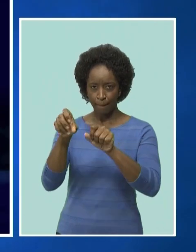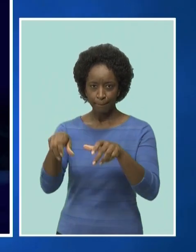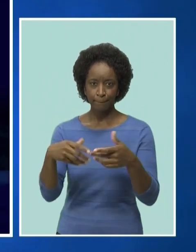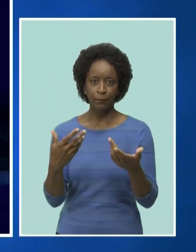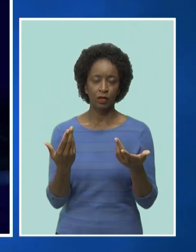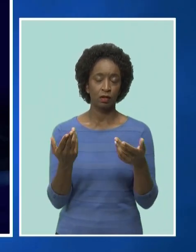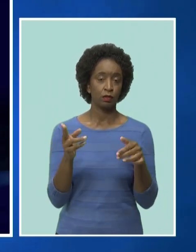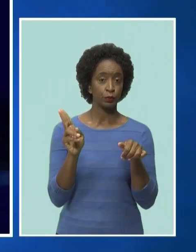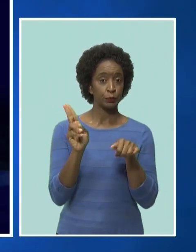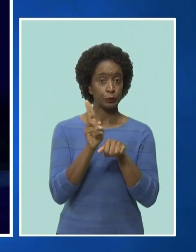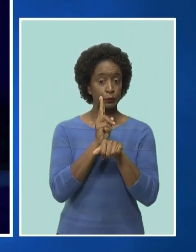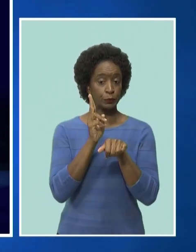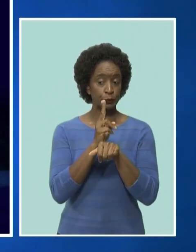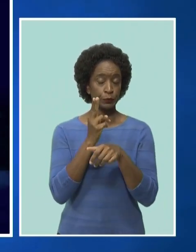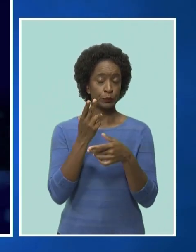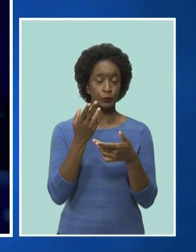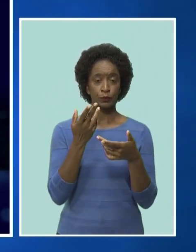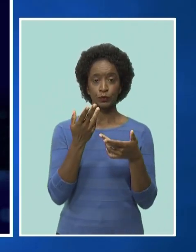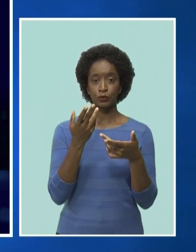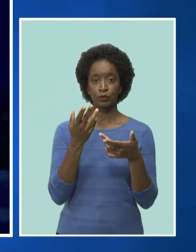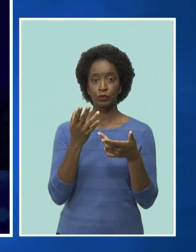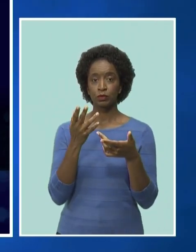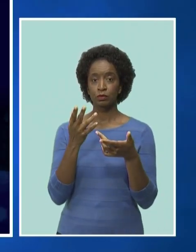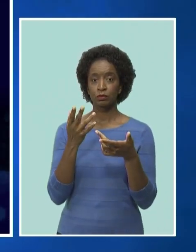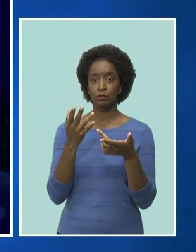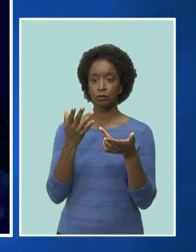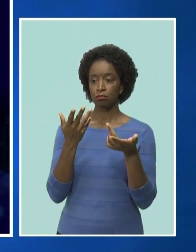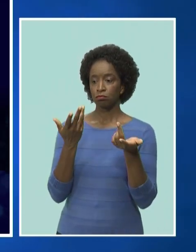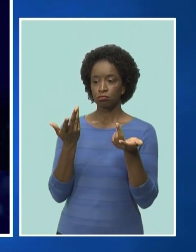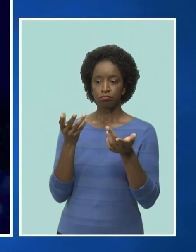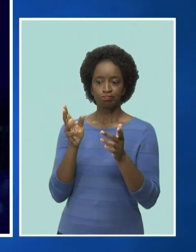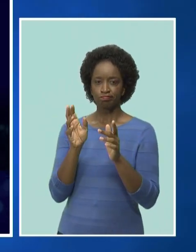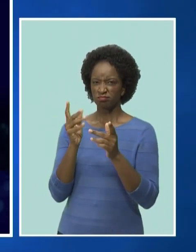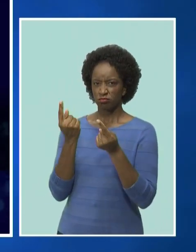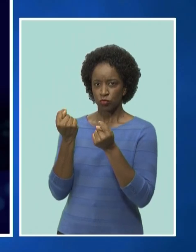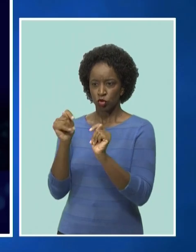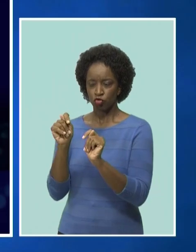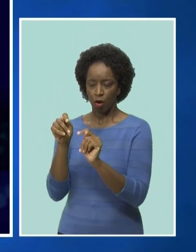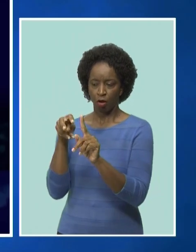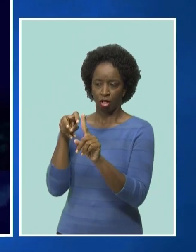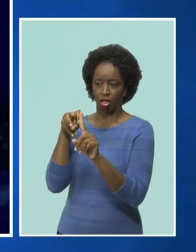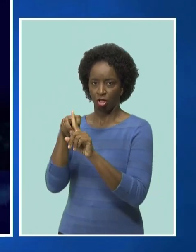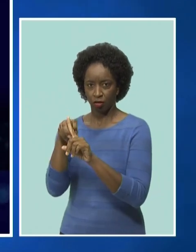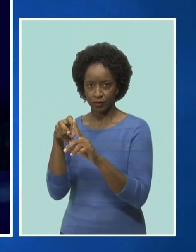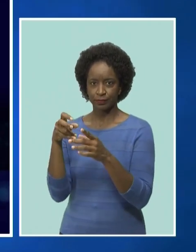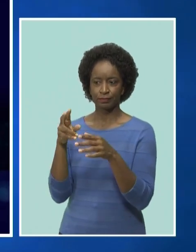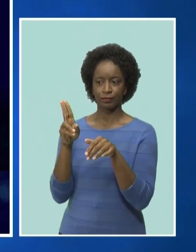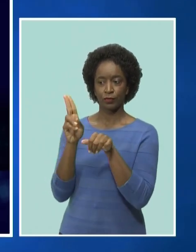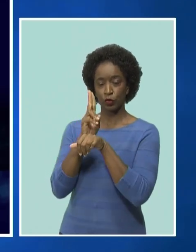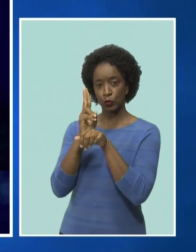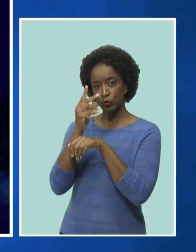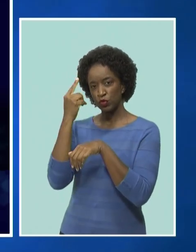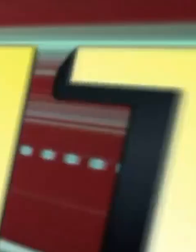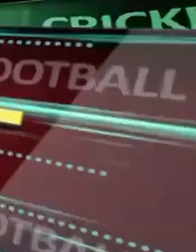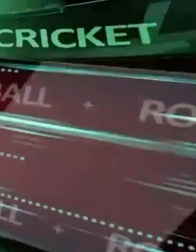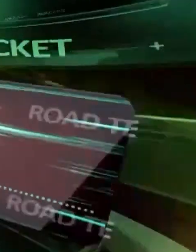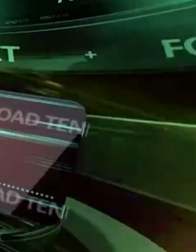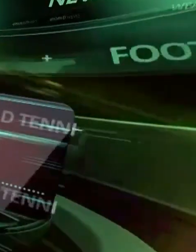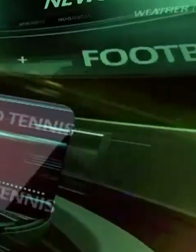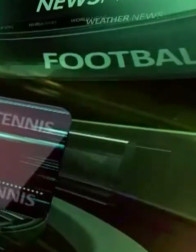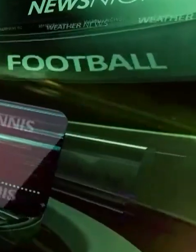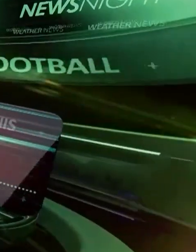colleagues or groups of people in the country as targets for other types of nefarious activity and actions that can then even lead to more consequences.